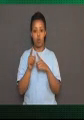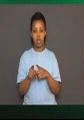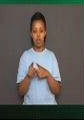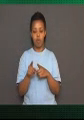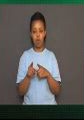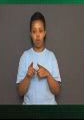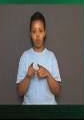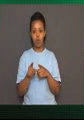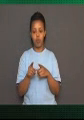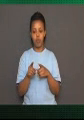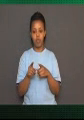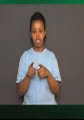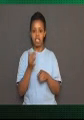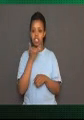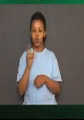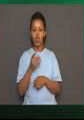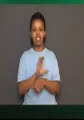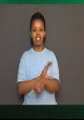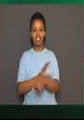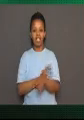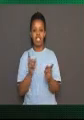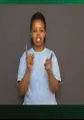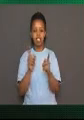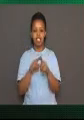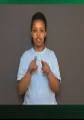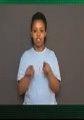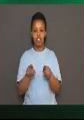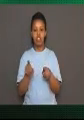of abnormal cell division.